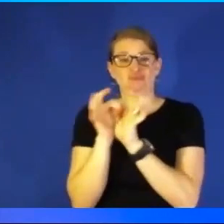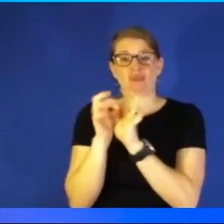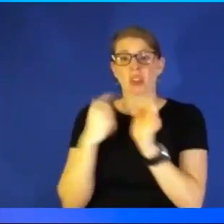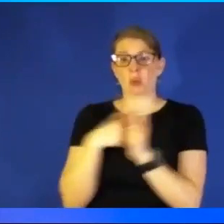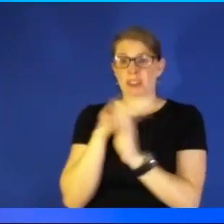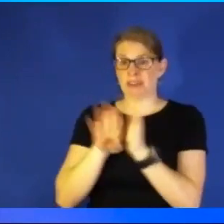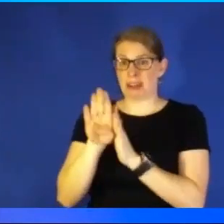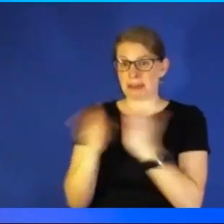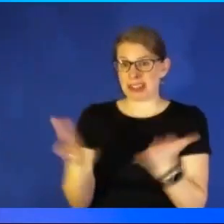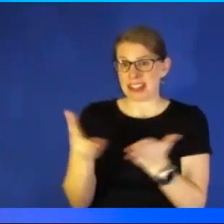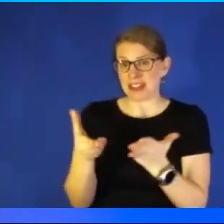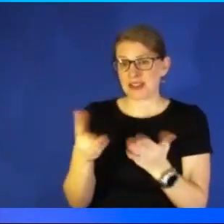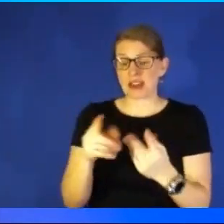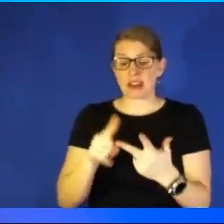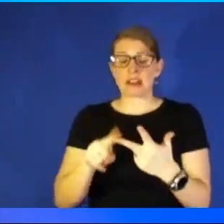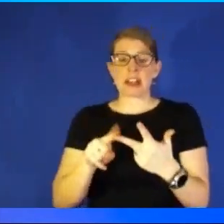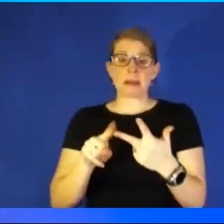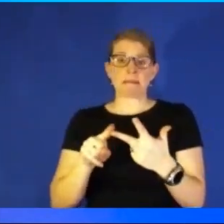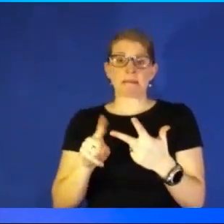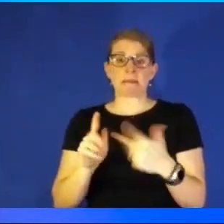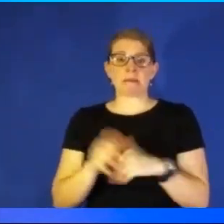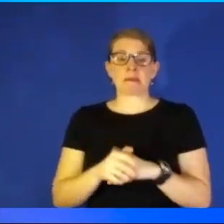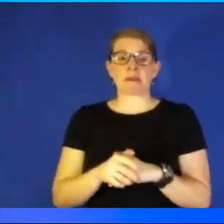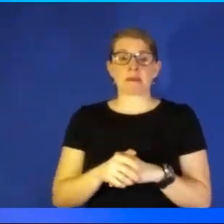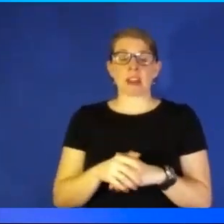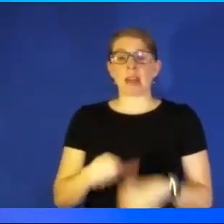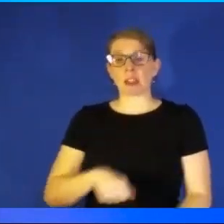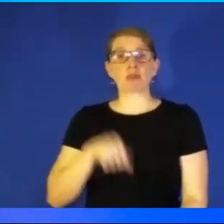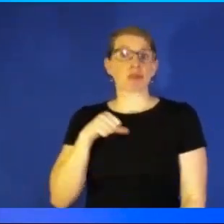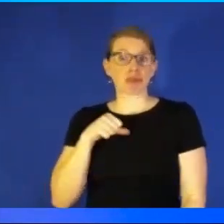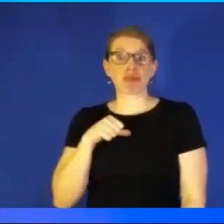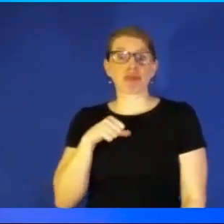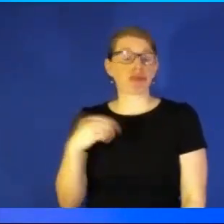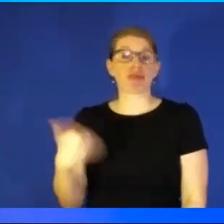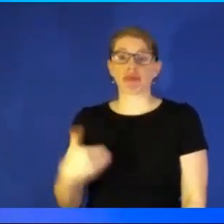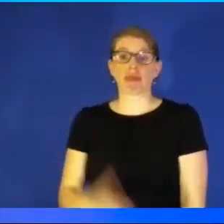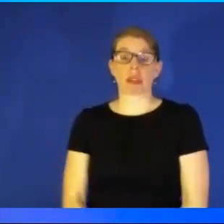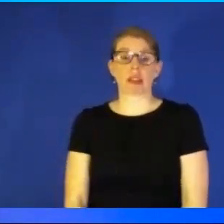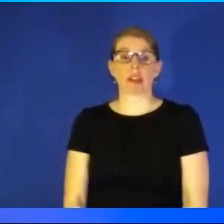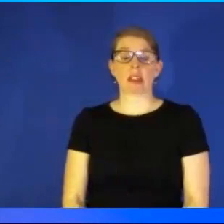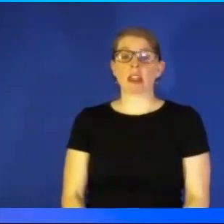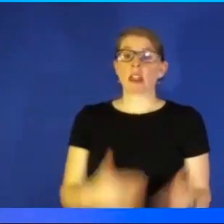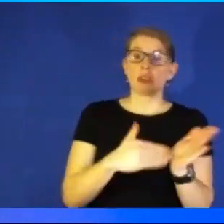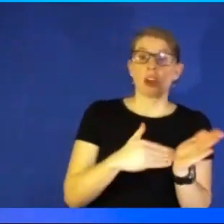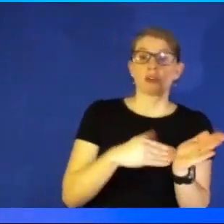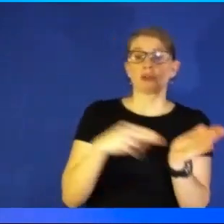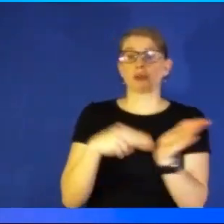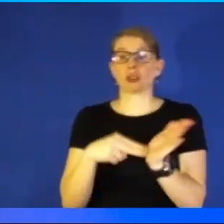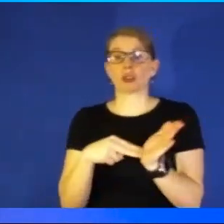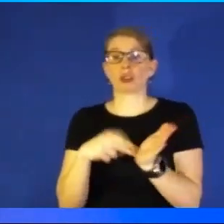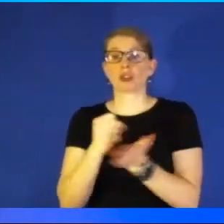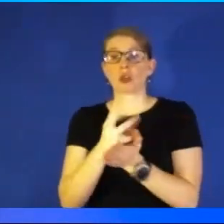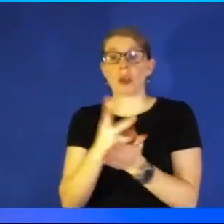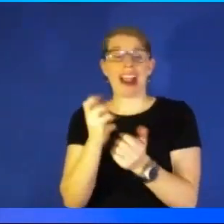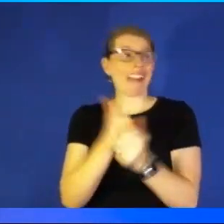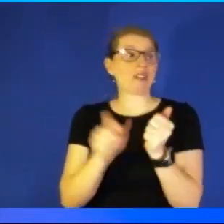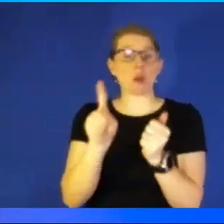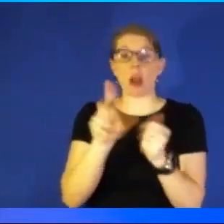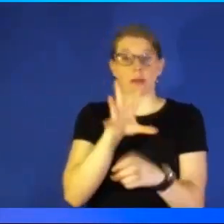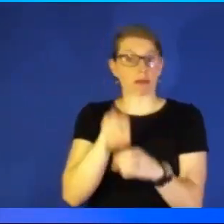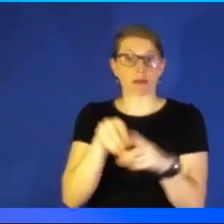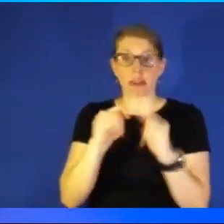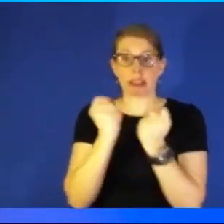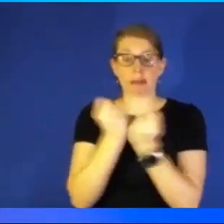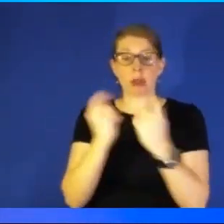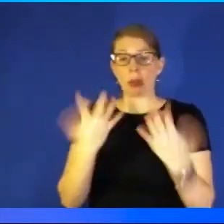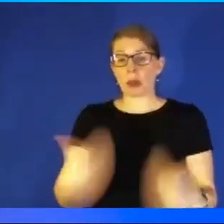health system. I'm just immensely proud. Our physicians, our nurses, our social workers, everyone on the team has really gone above and beyond